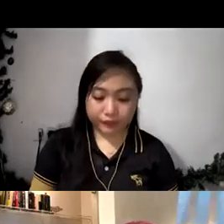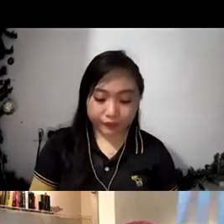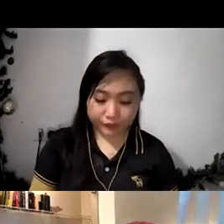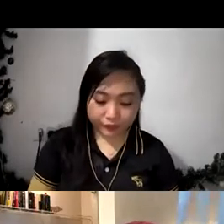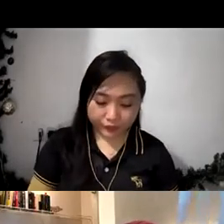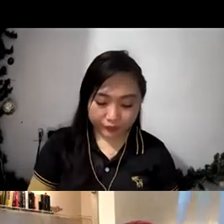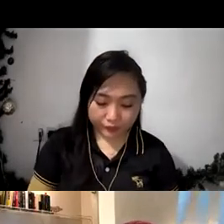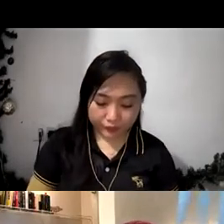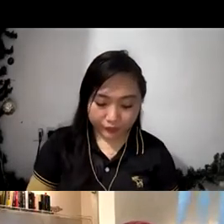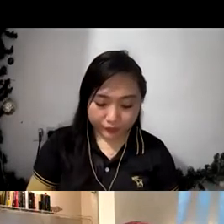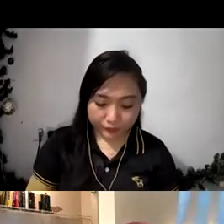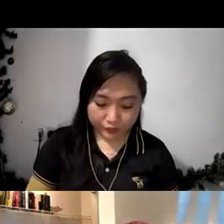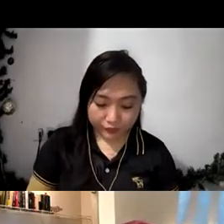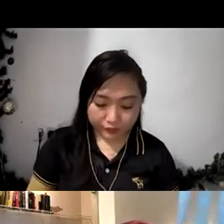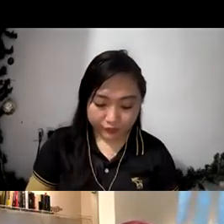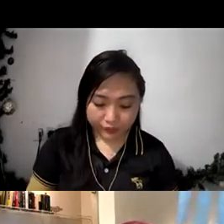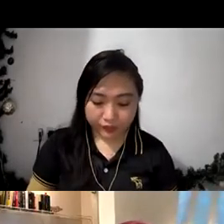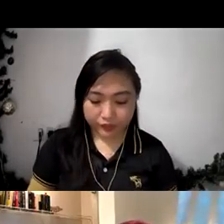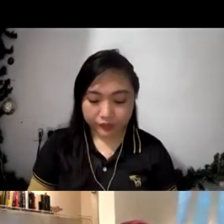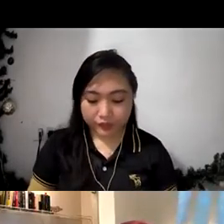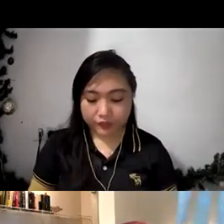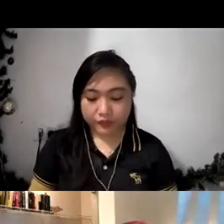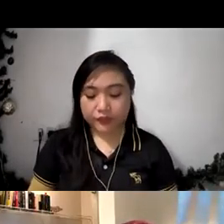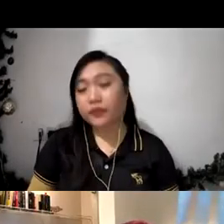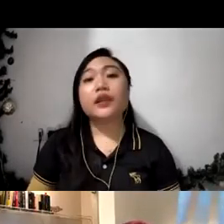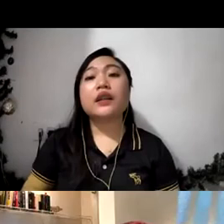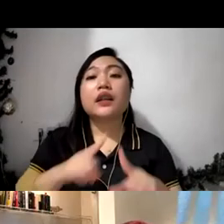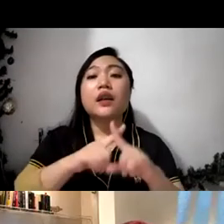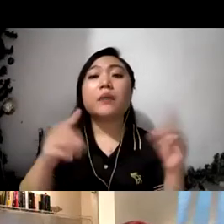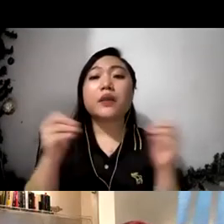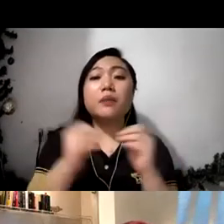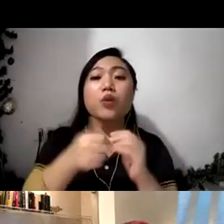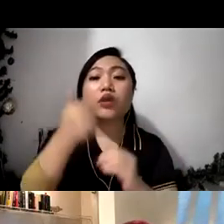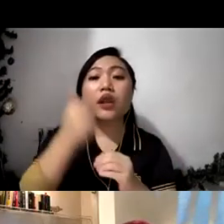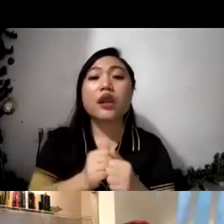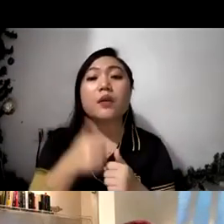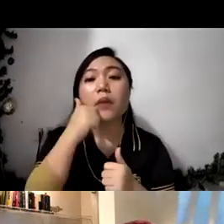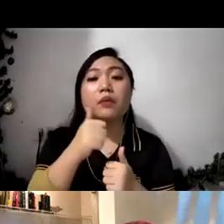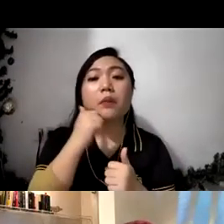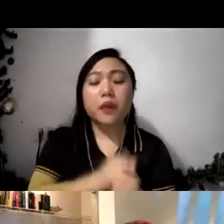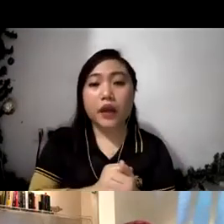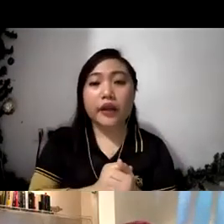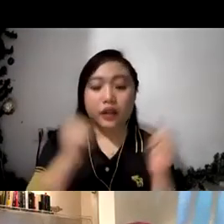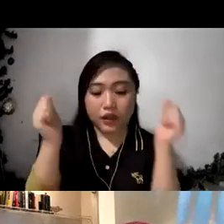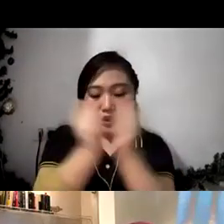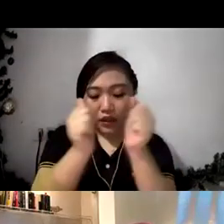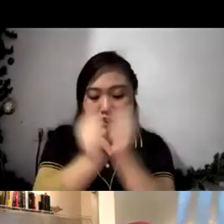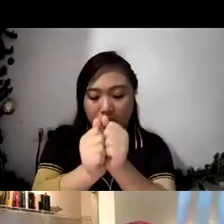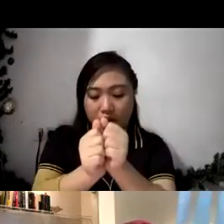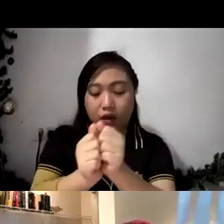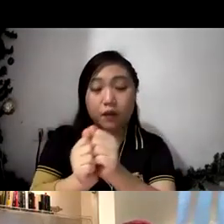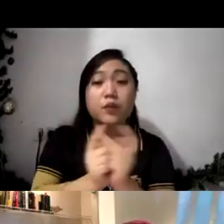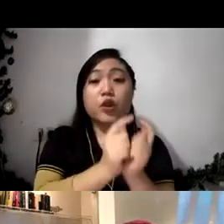sa maraming dahilan why women and men, no, but mostly women social movements come together to declare,